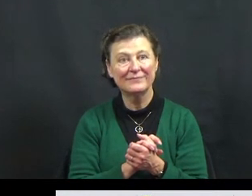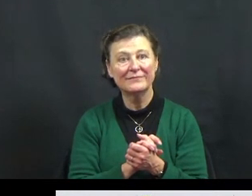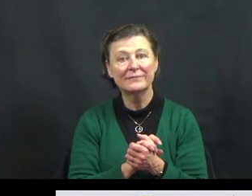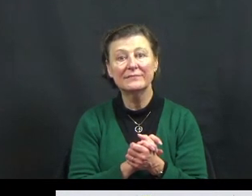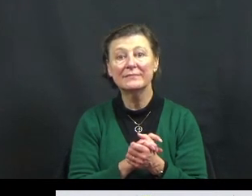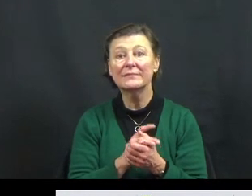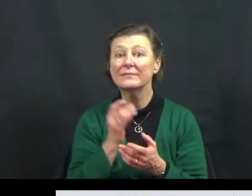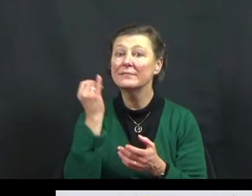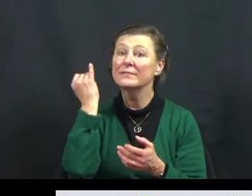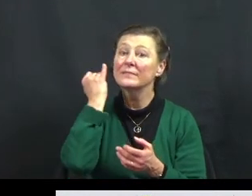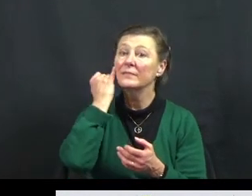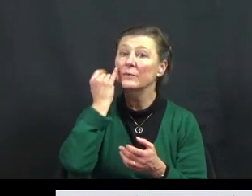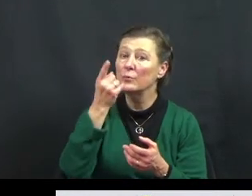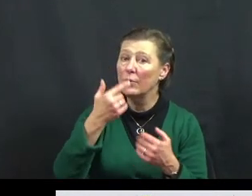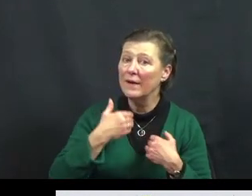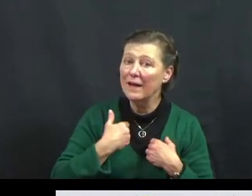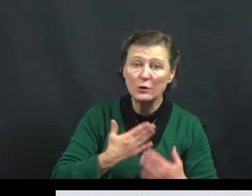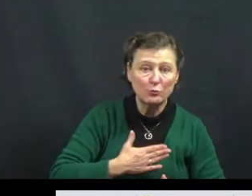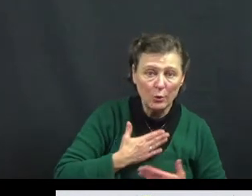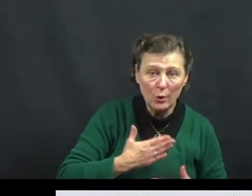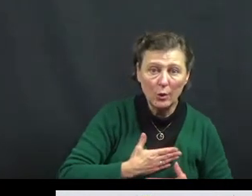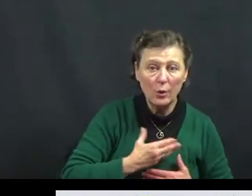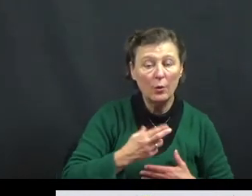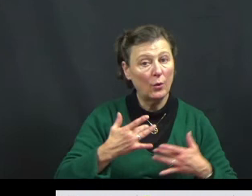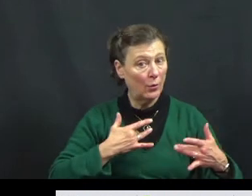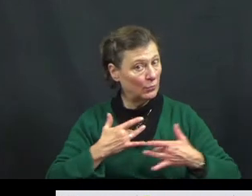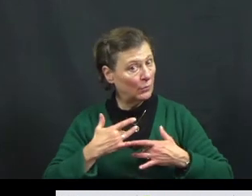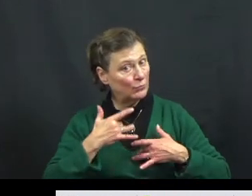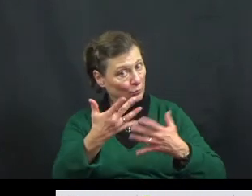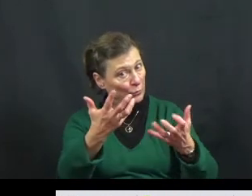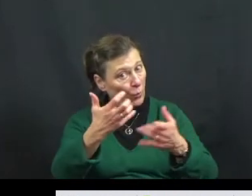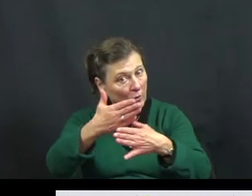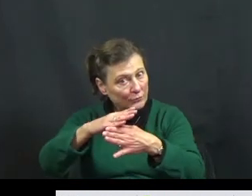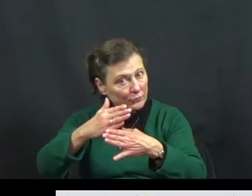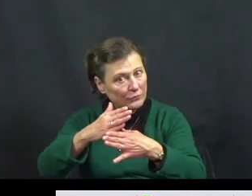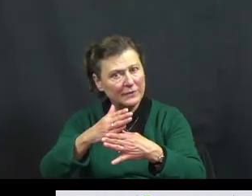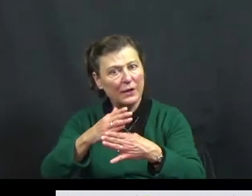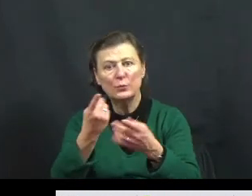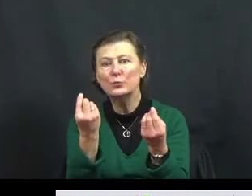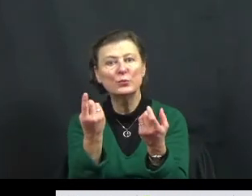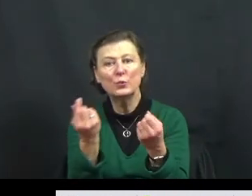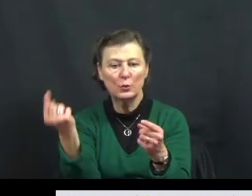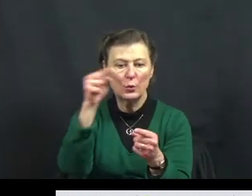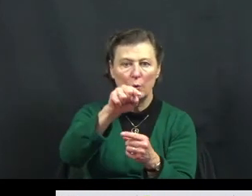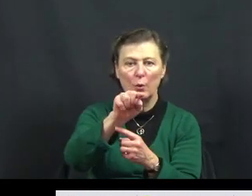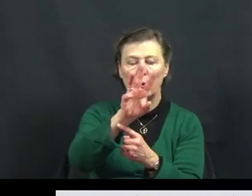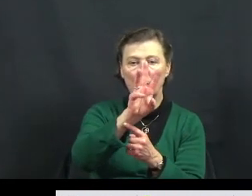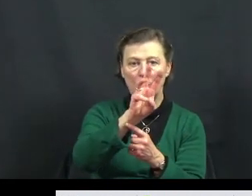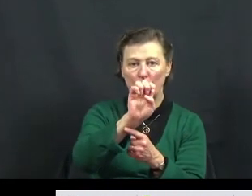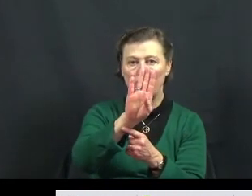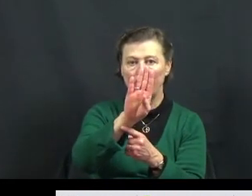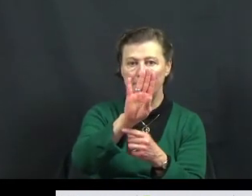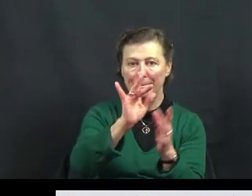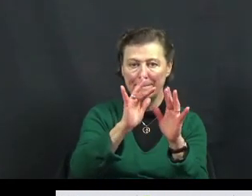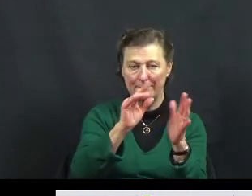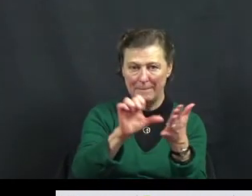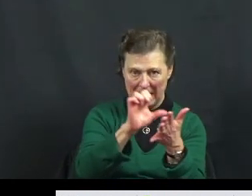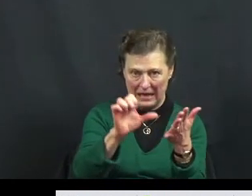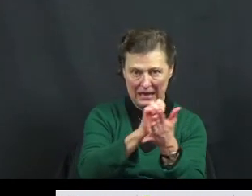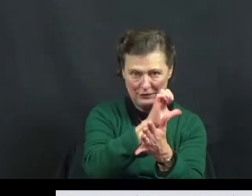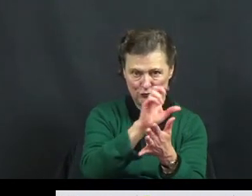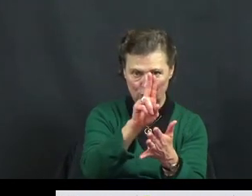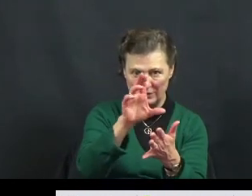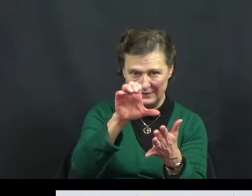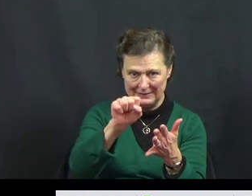If you have joys or concerns that you wish to share, go to the UUCS webpage and click on the button that